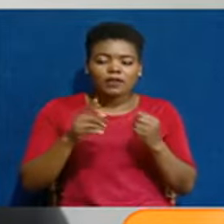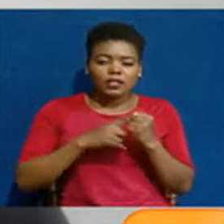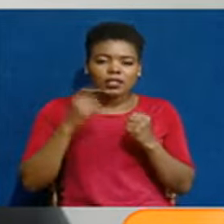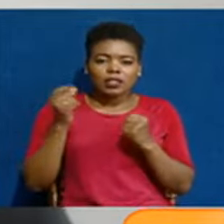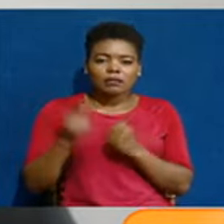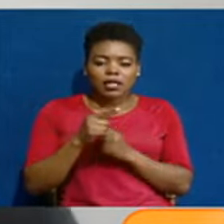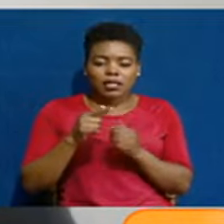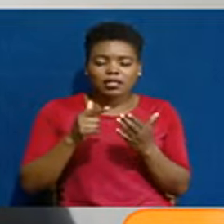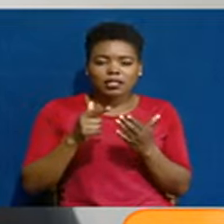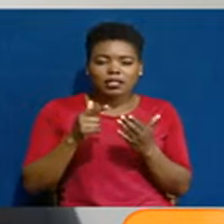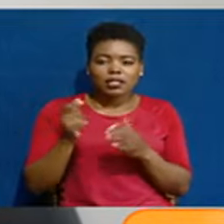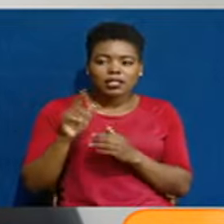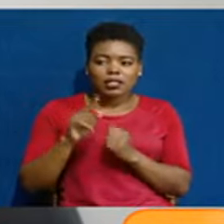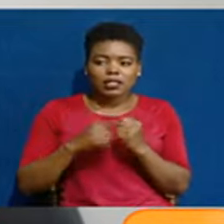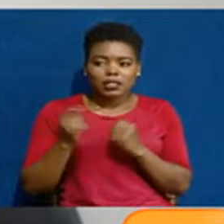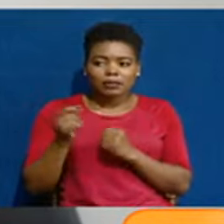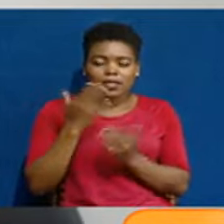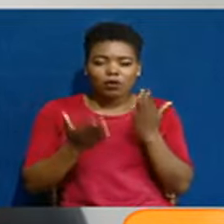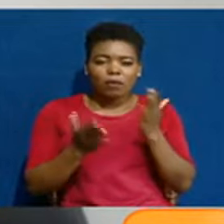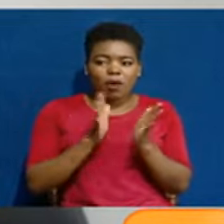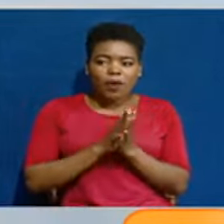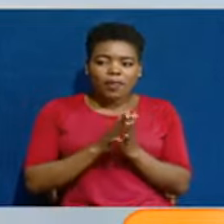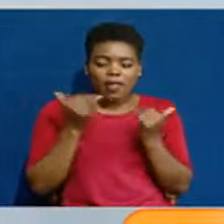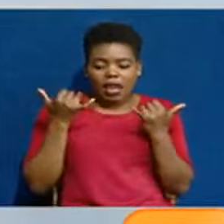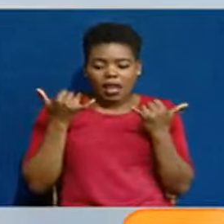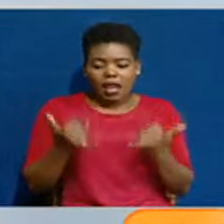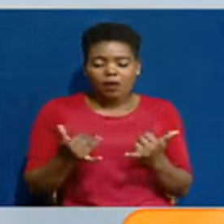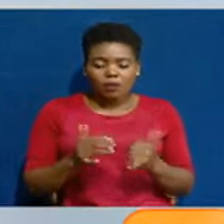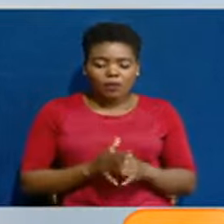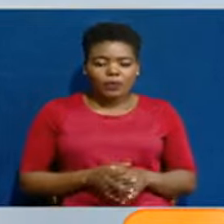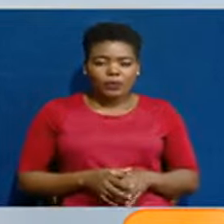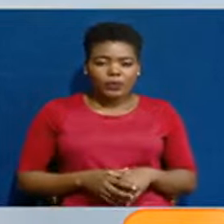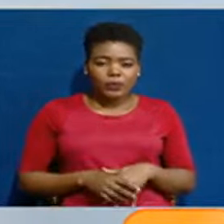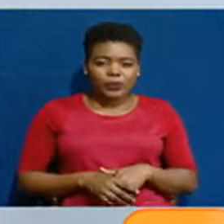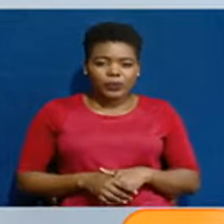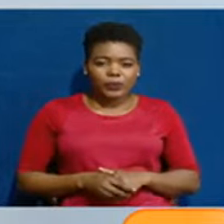6 months down the line as compared to right now. Jimmy Mbogo, Citizen TV, Nairobi.